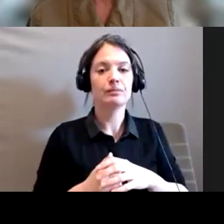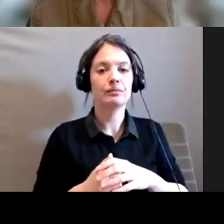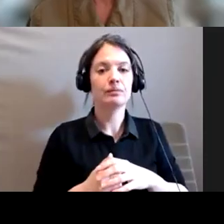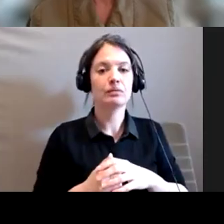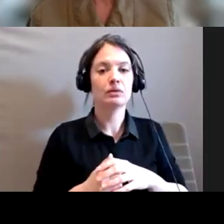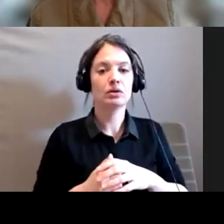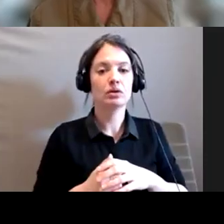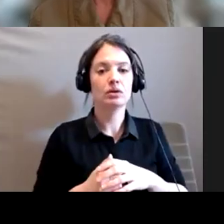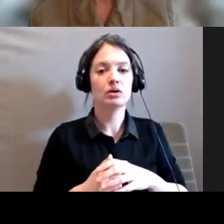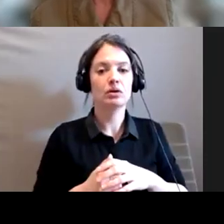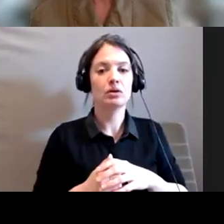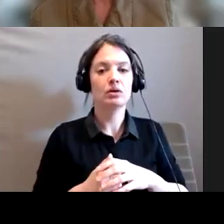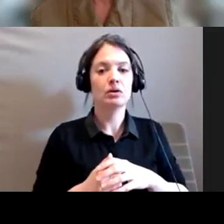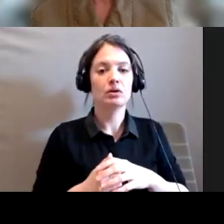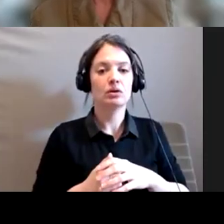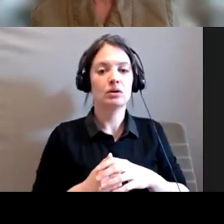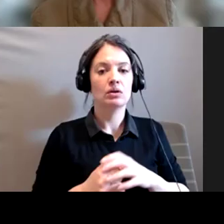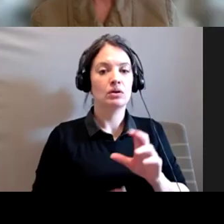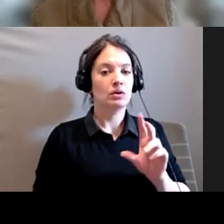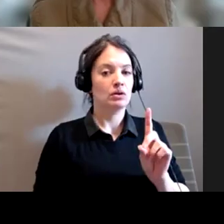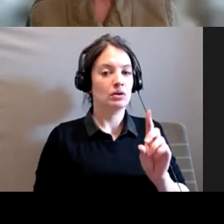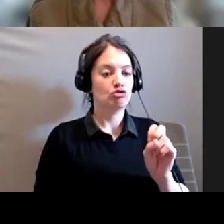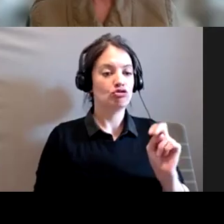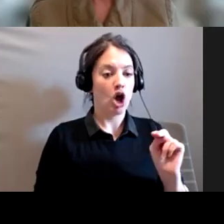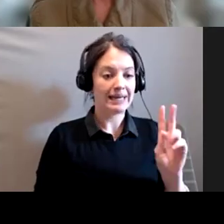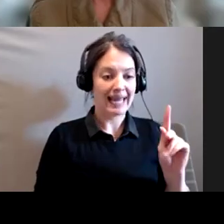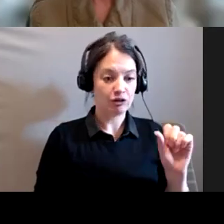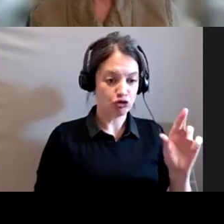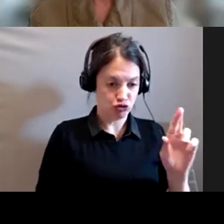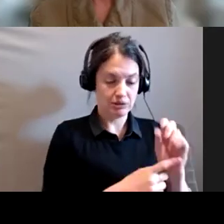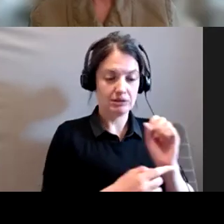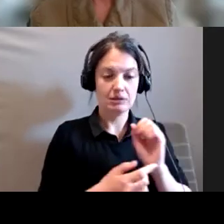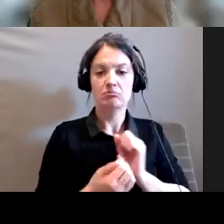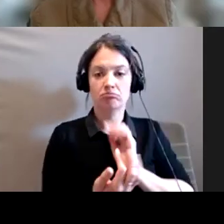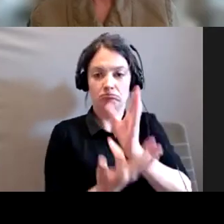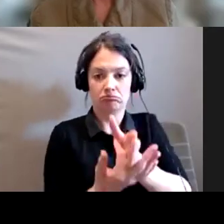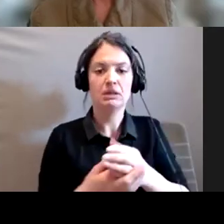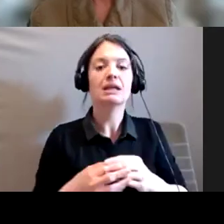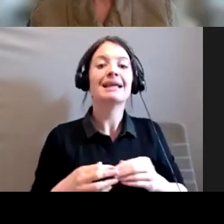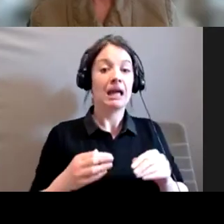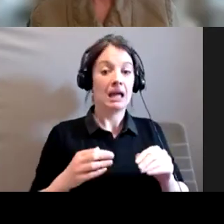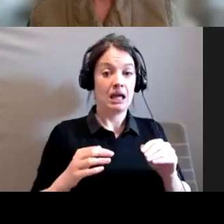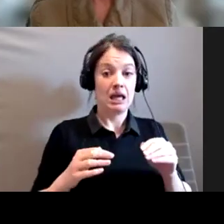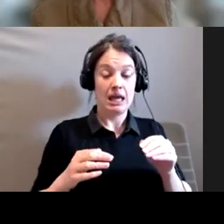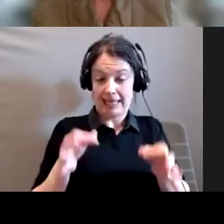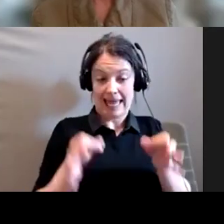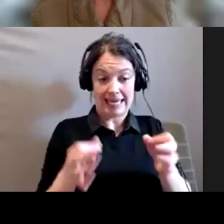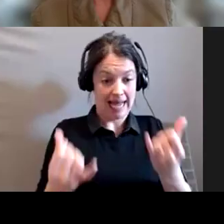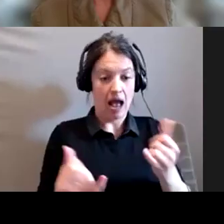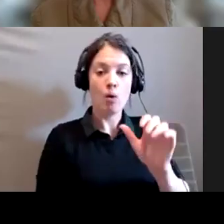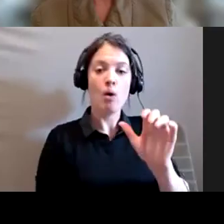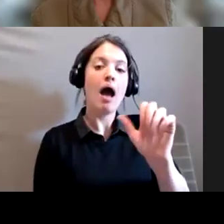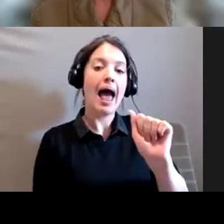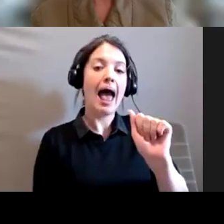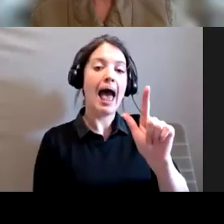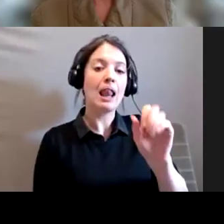interveners in a Supreme Court case called Alawala v. Alawala. That's before the Supreme Court right now. And that's